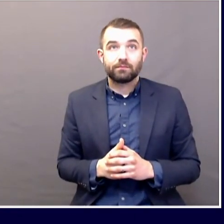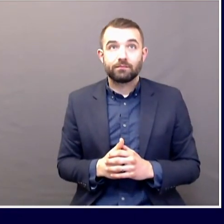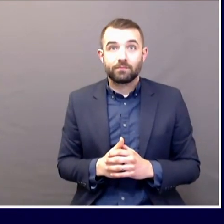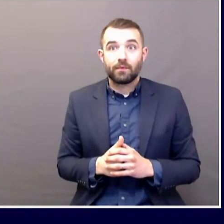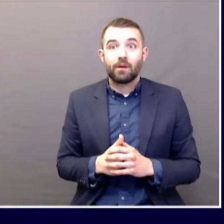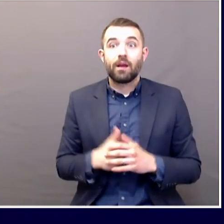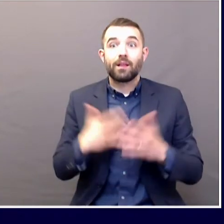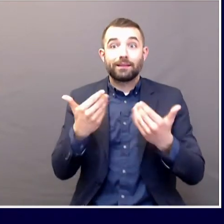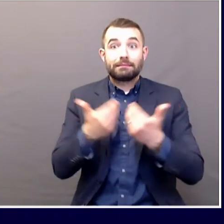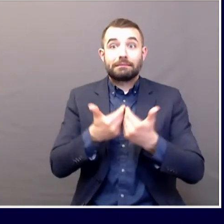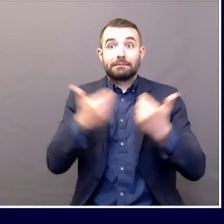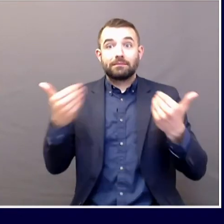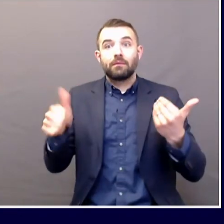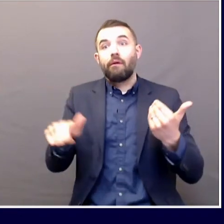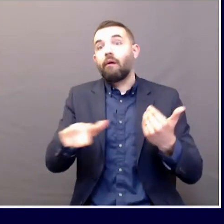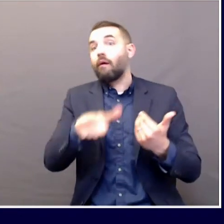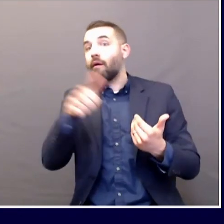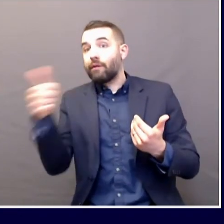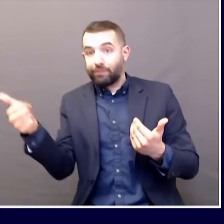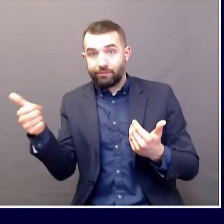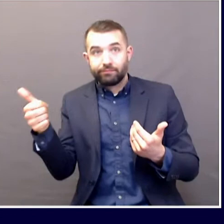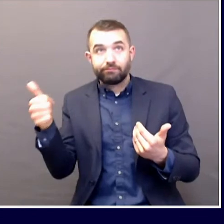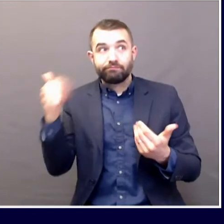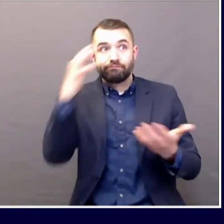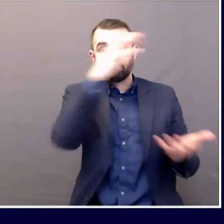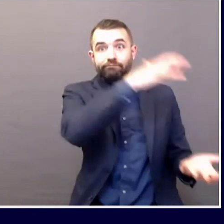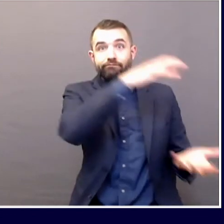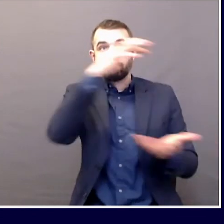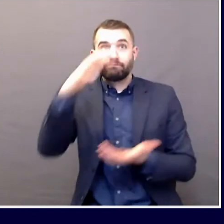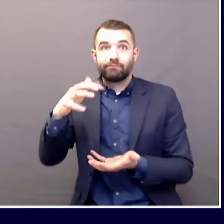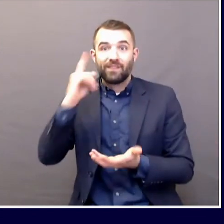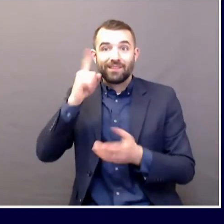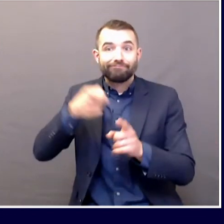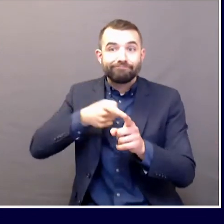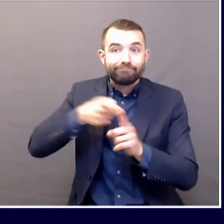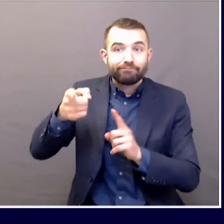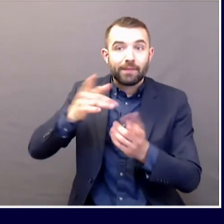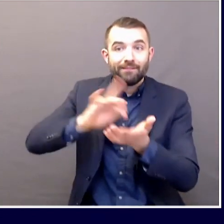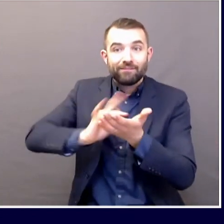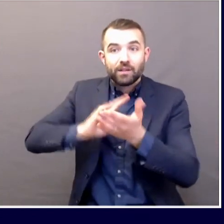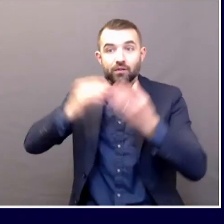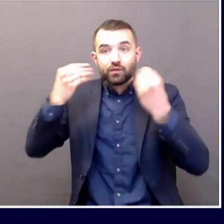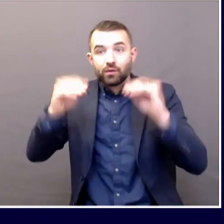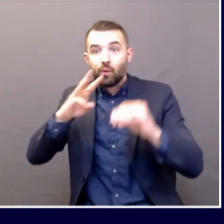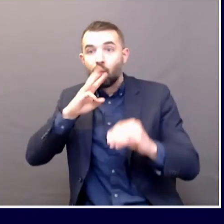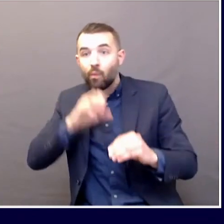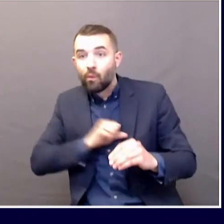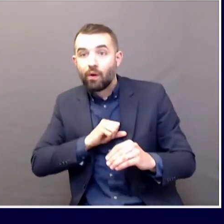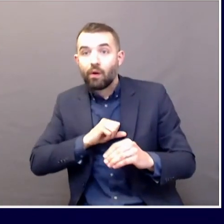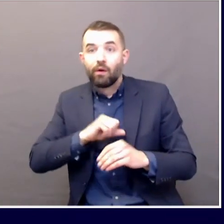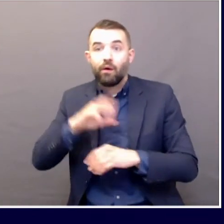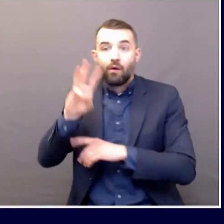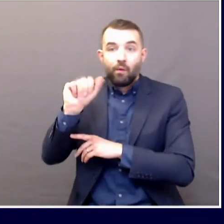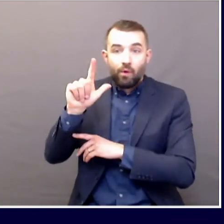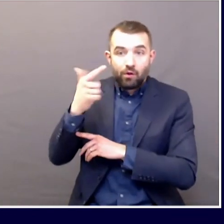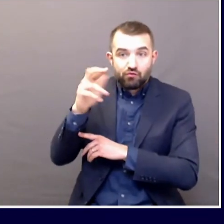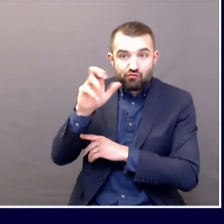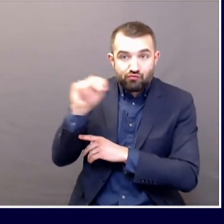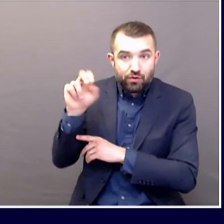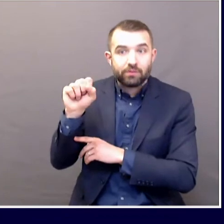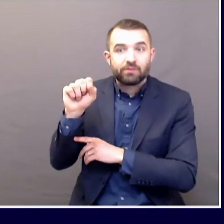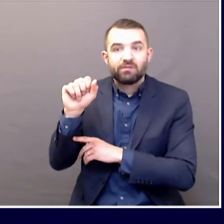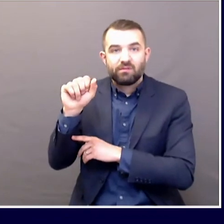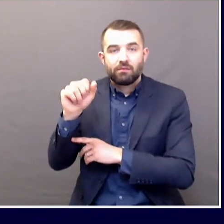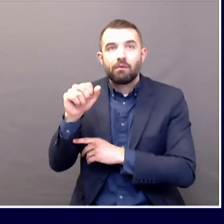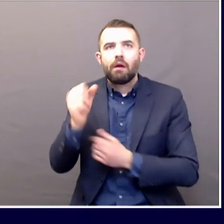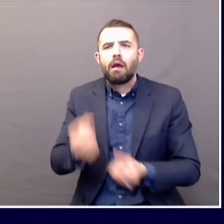vaccine that is being made to retail pharmacy partners, such as Walmart and Walgreens, those partners are receiving